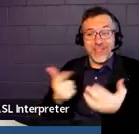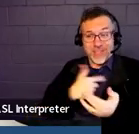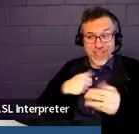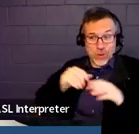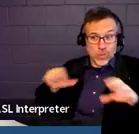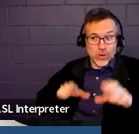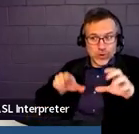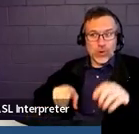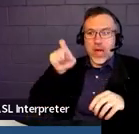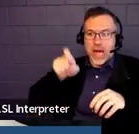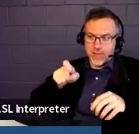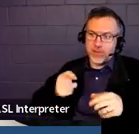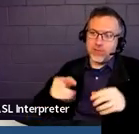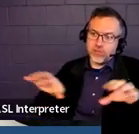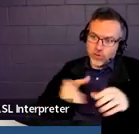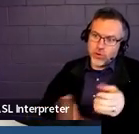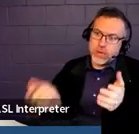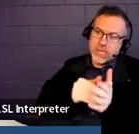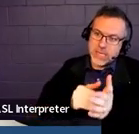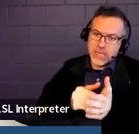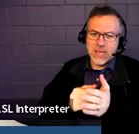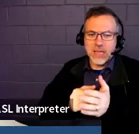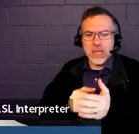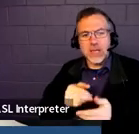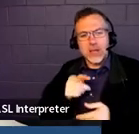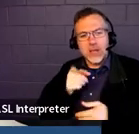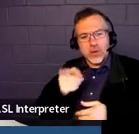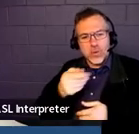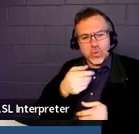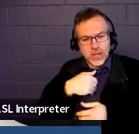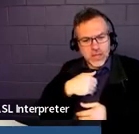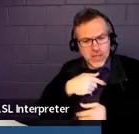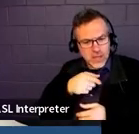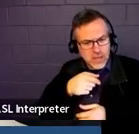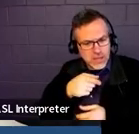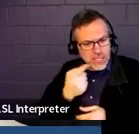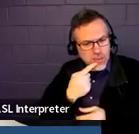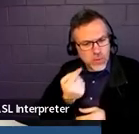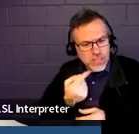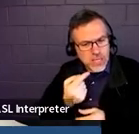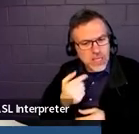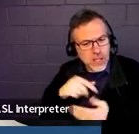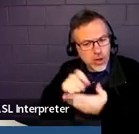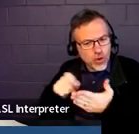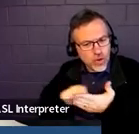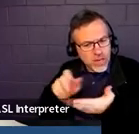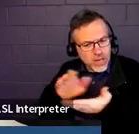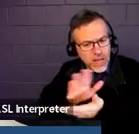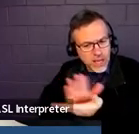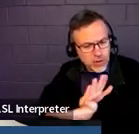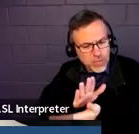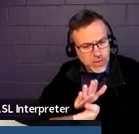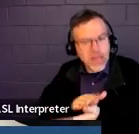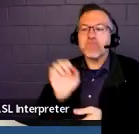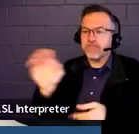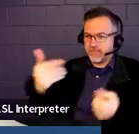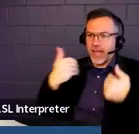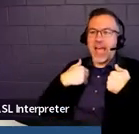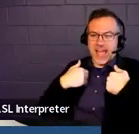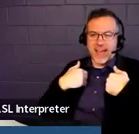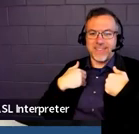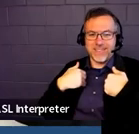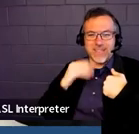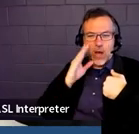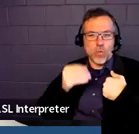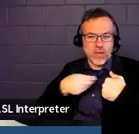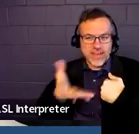redo. Is there a written document outlining criteria for extended eligibility? I have that, Robin. I do have that. But